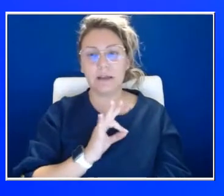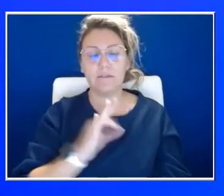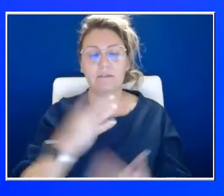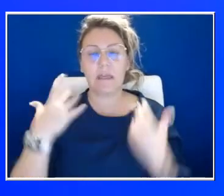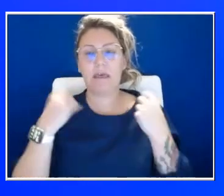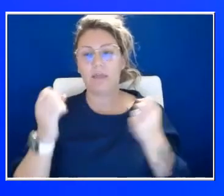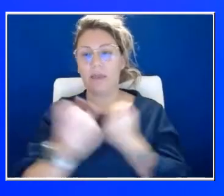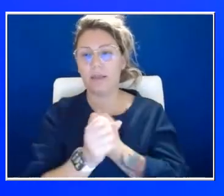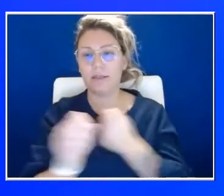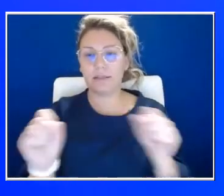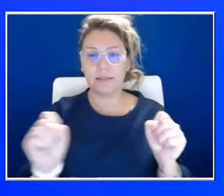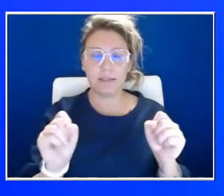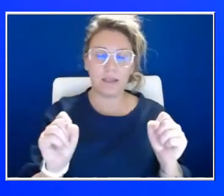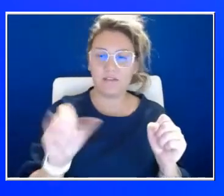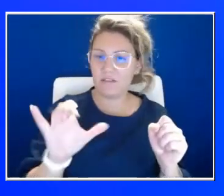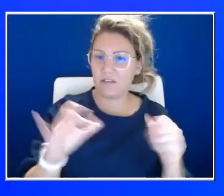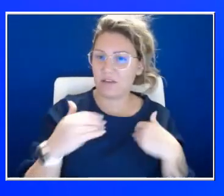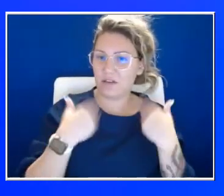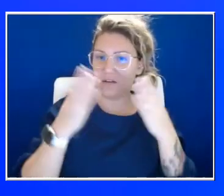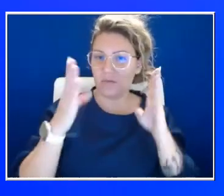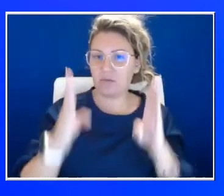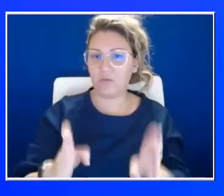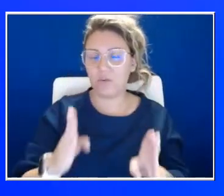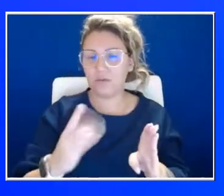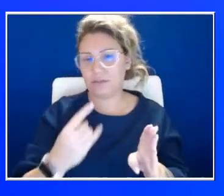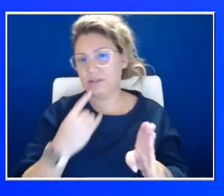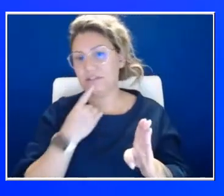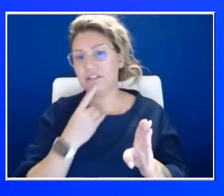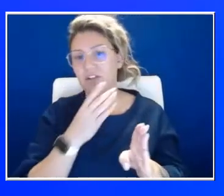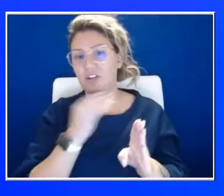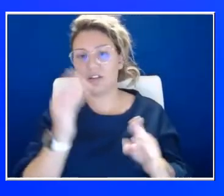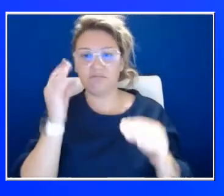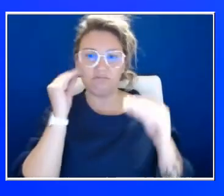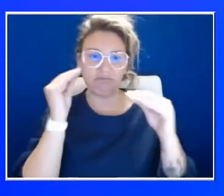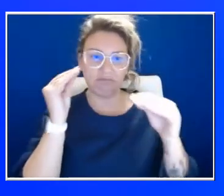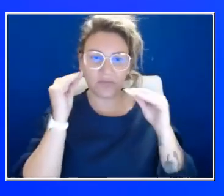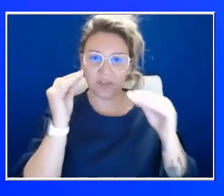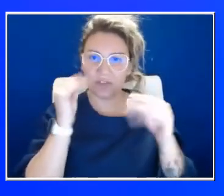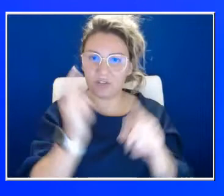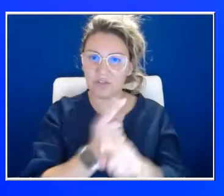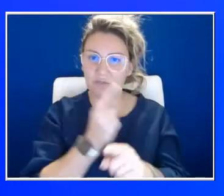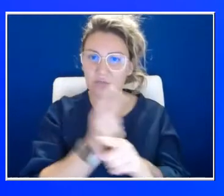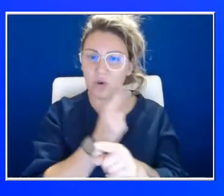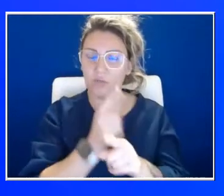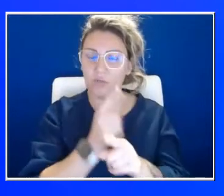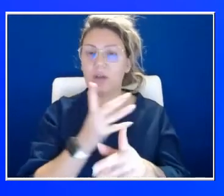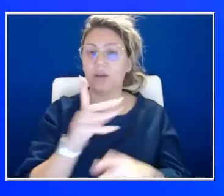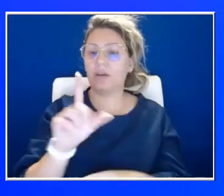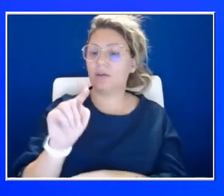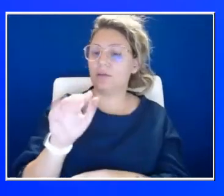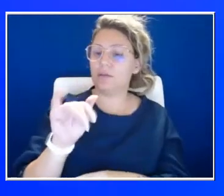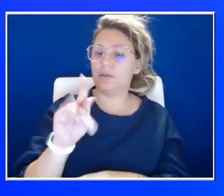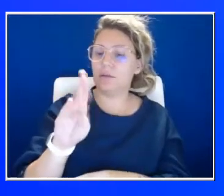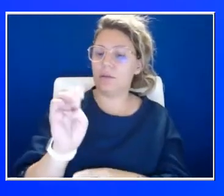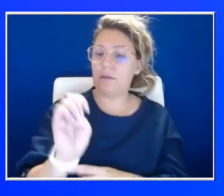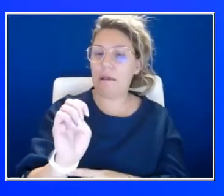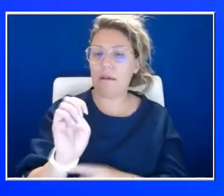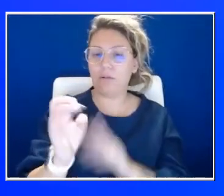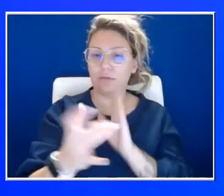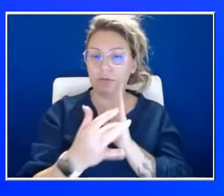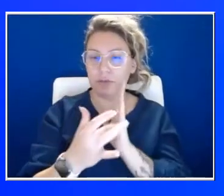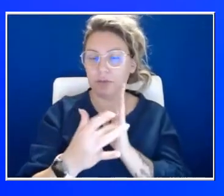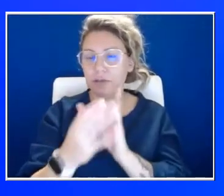young person, very seriously, and teach them proper tackling techniques and training techniques and growing